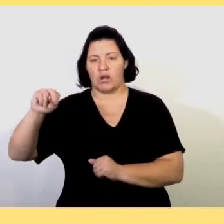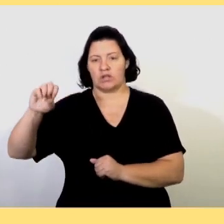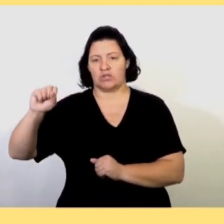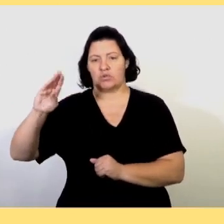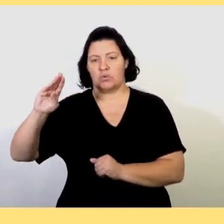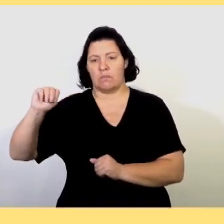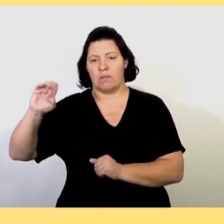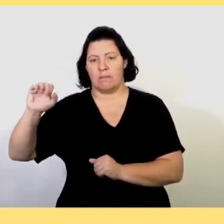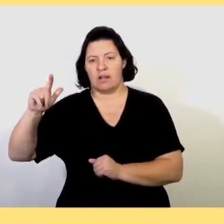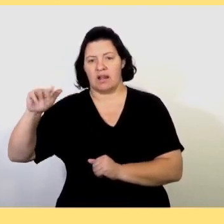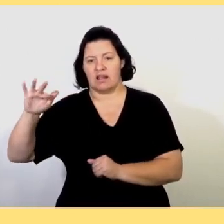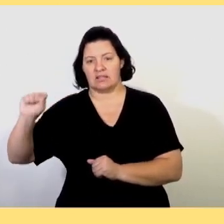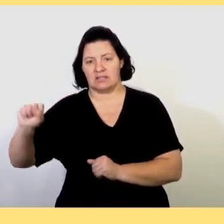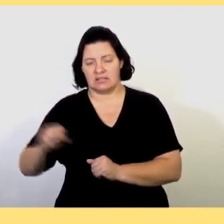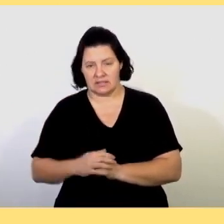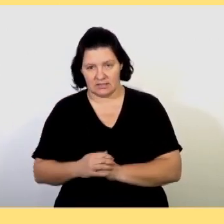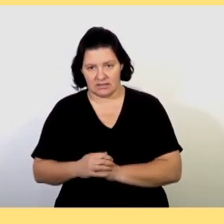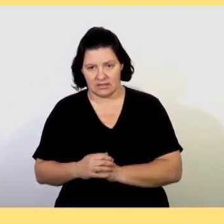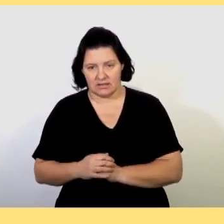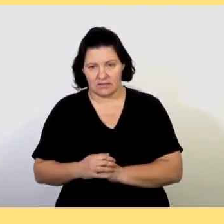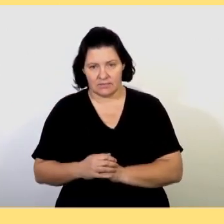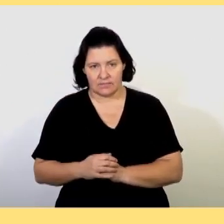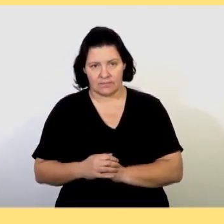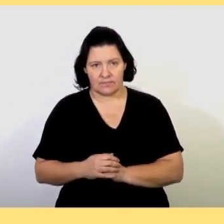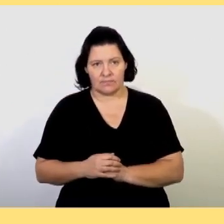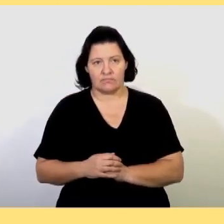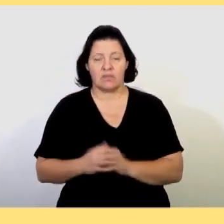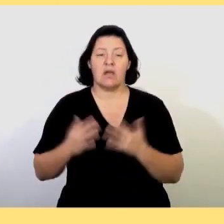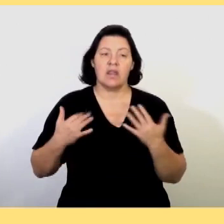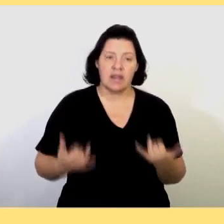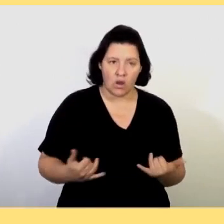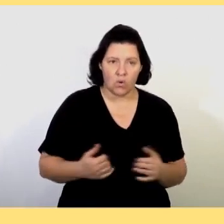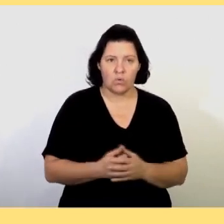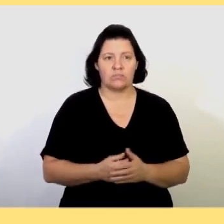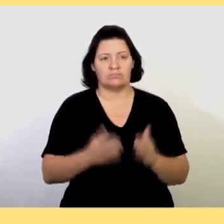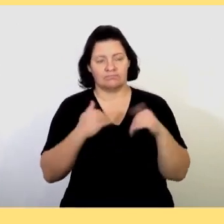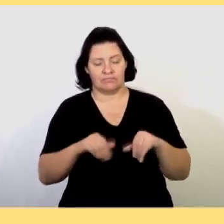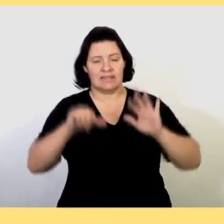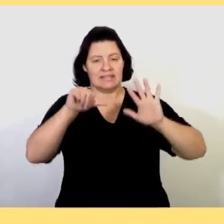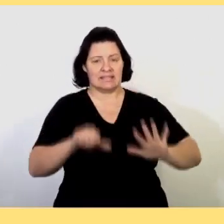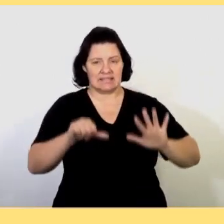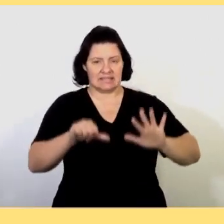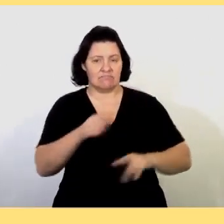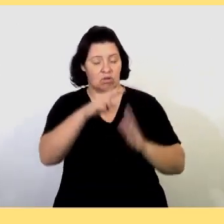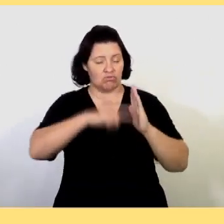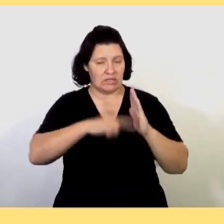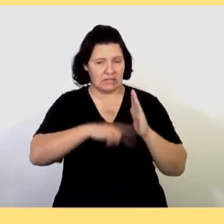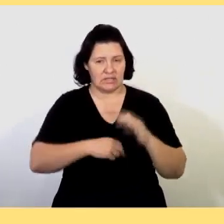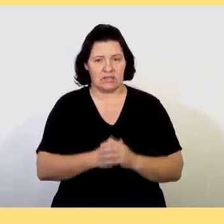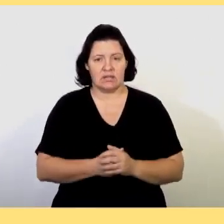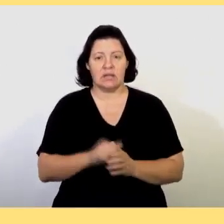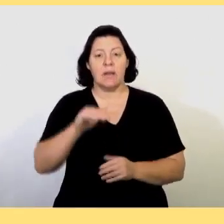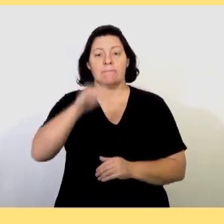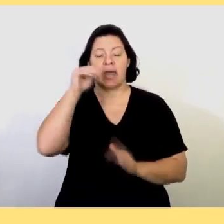consumables. Consumables in the sundry accounts. I come now to the 6th, and it